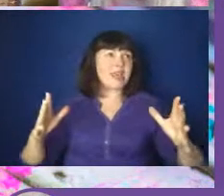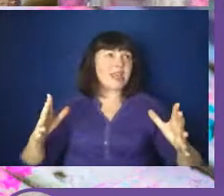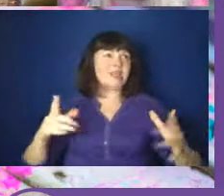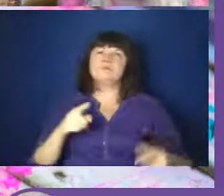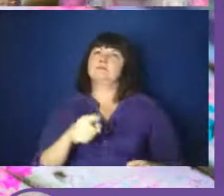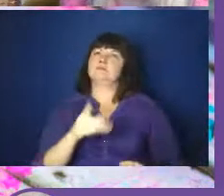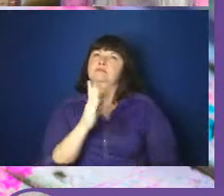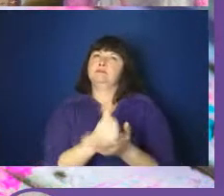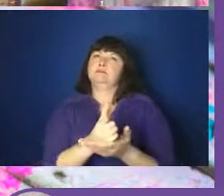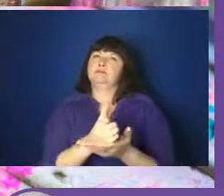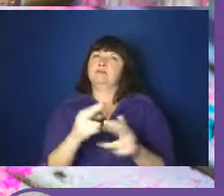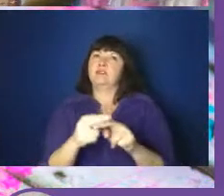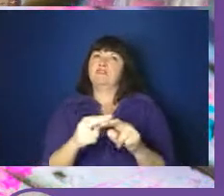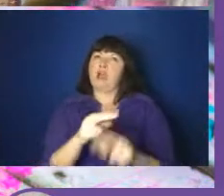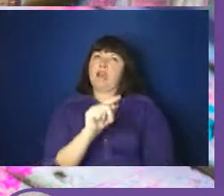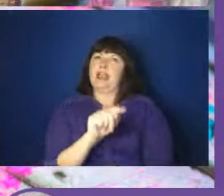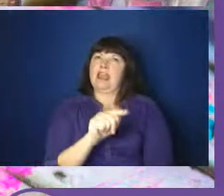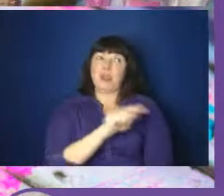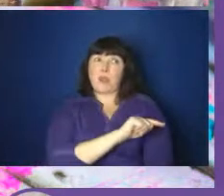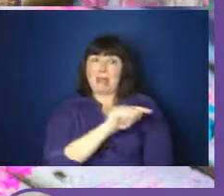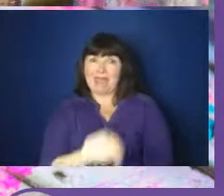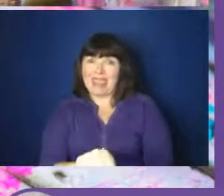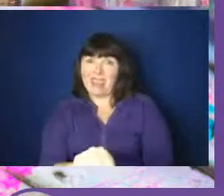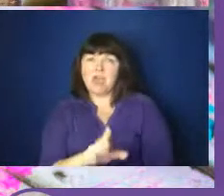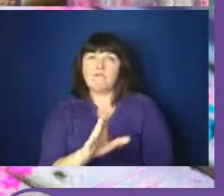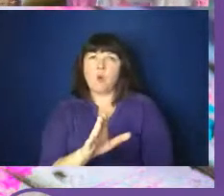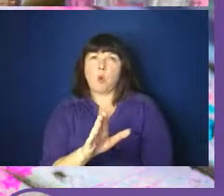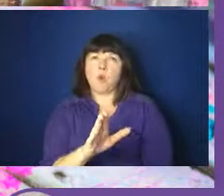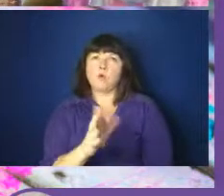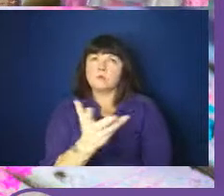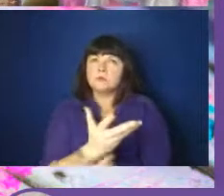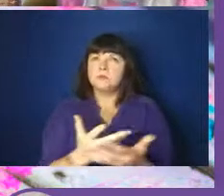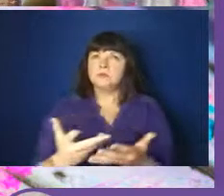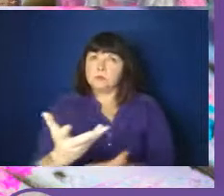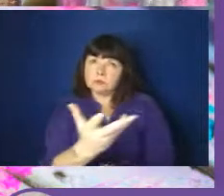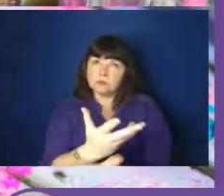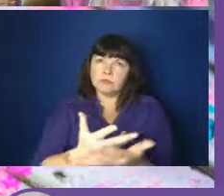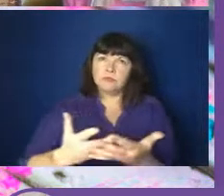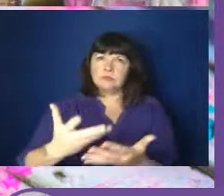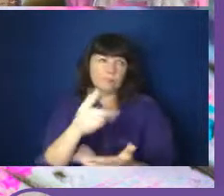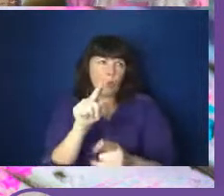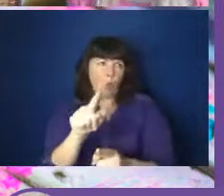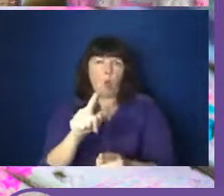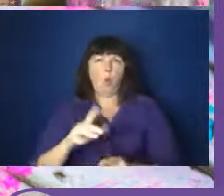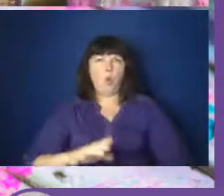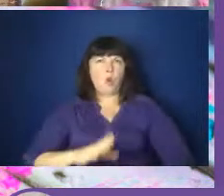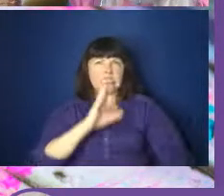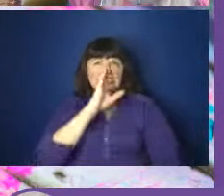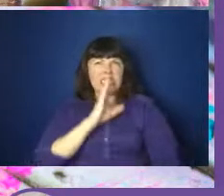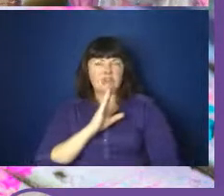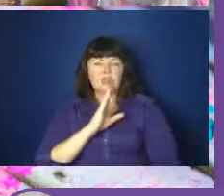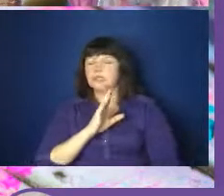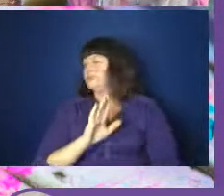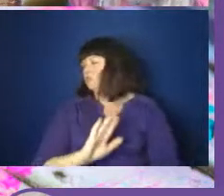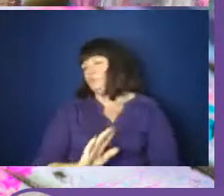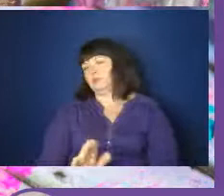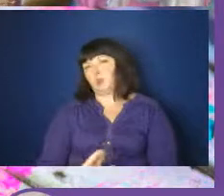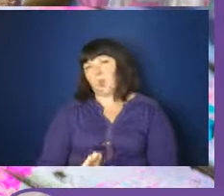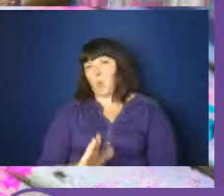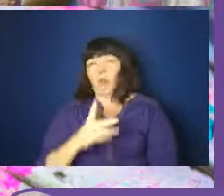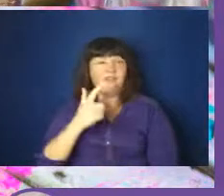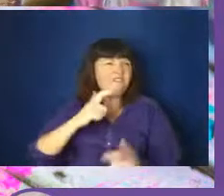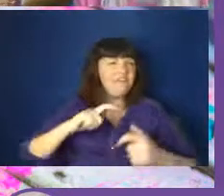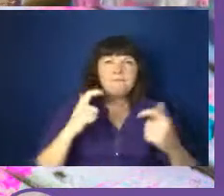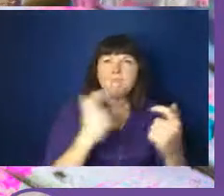honest. You came here for a serious instructional video. You're in the wrong place, guys. It's all about fun, all about experimenting